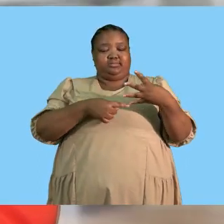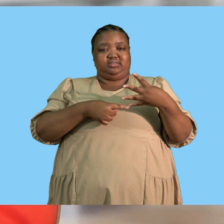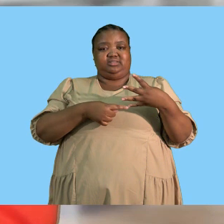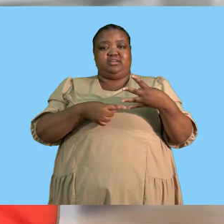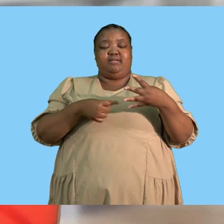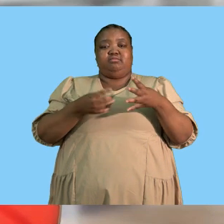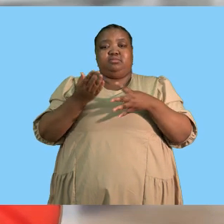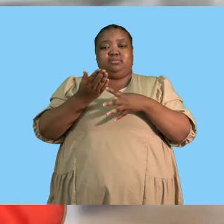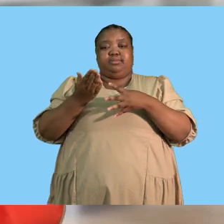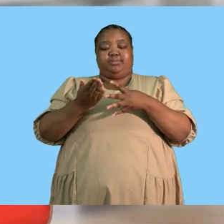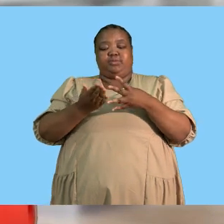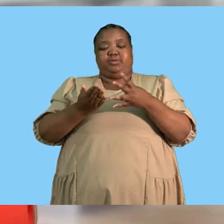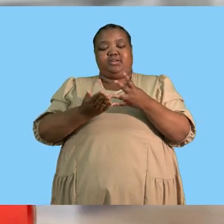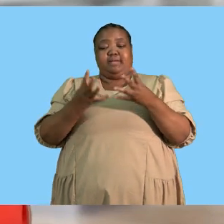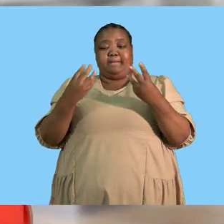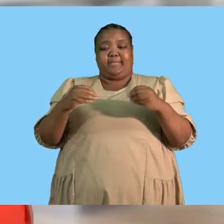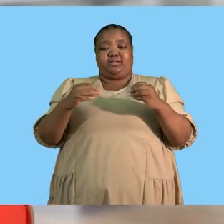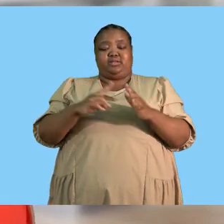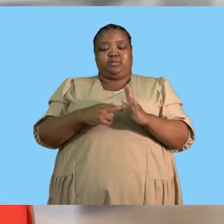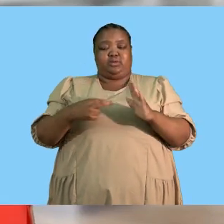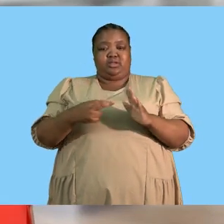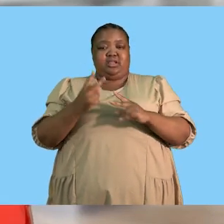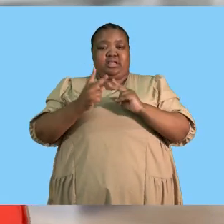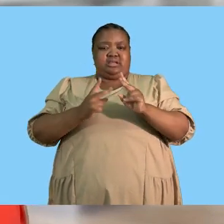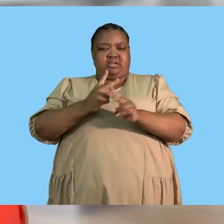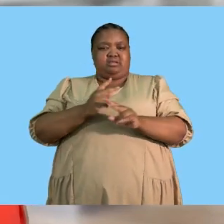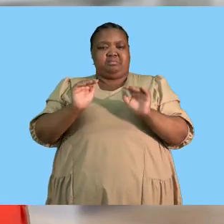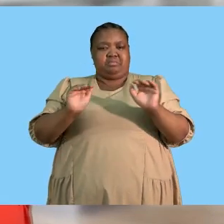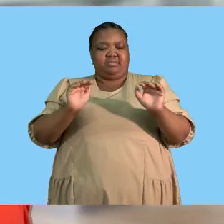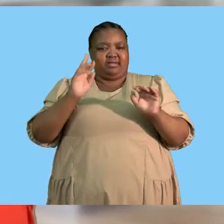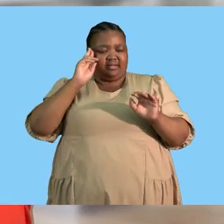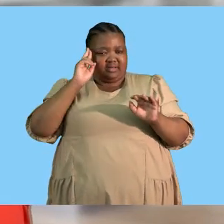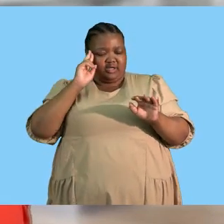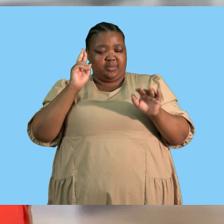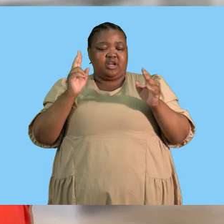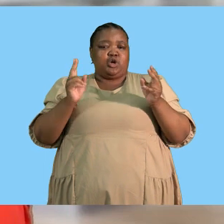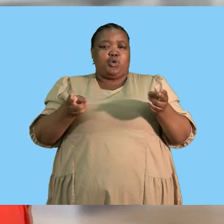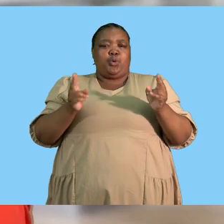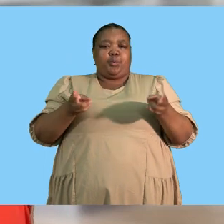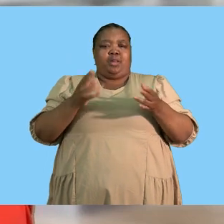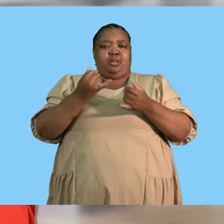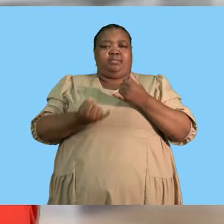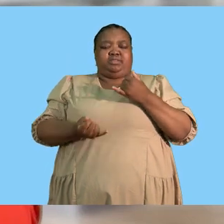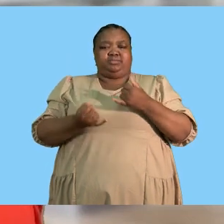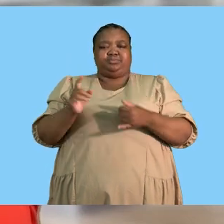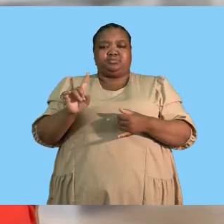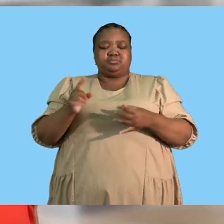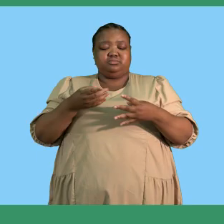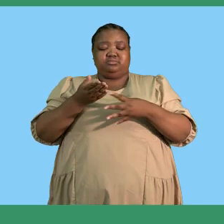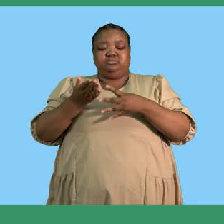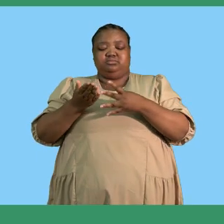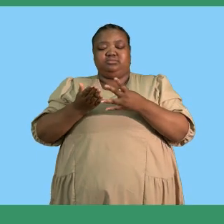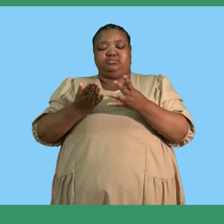business roles. Now, let's again remind each other of the common errors that you can make in the 4